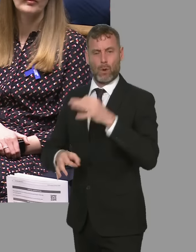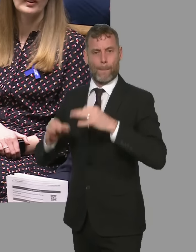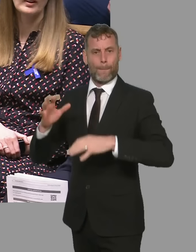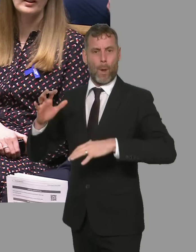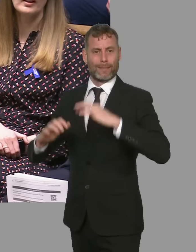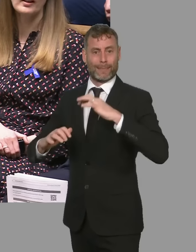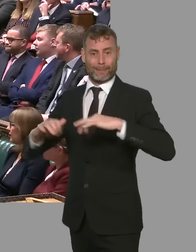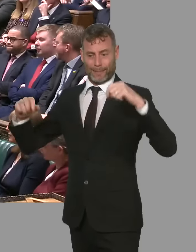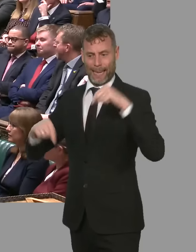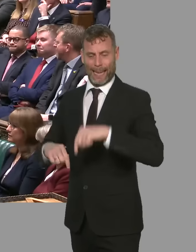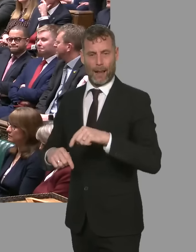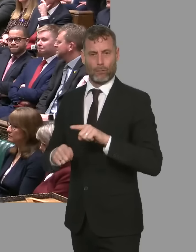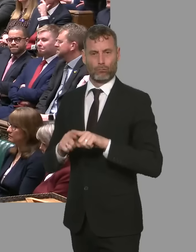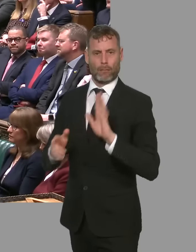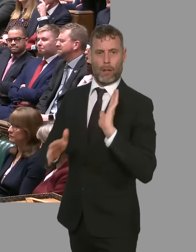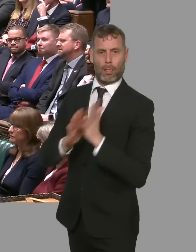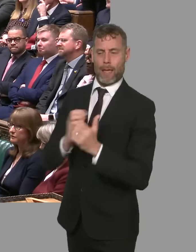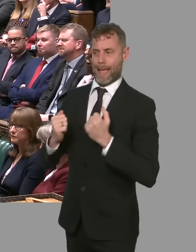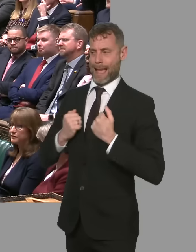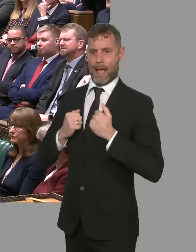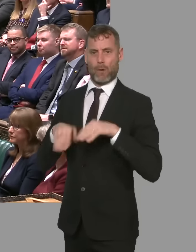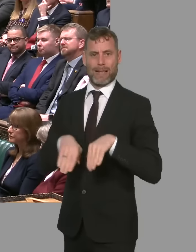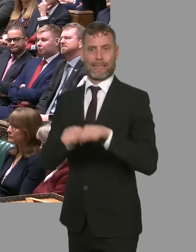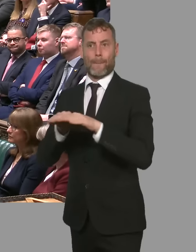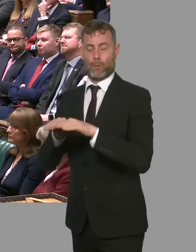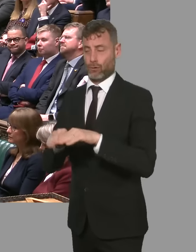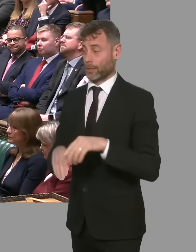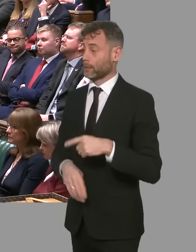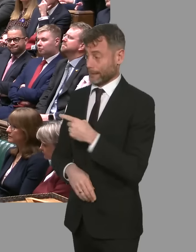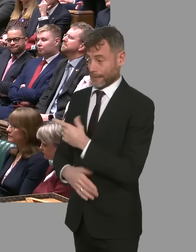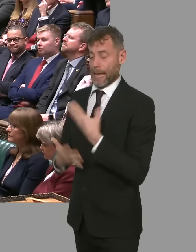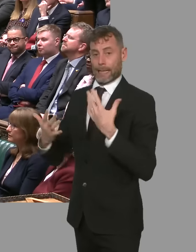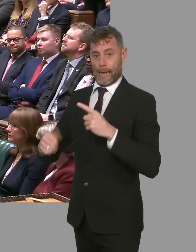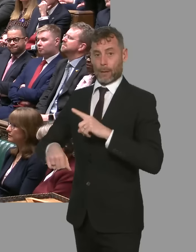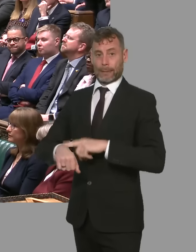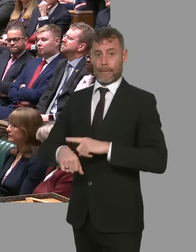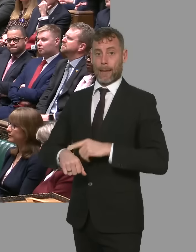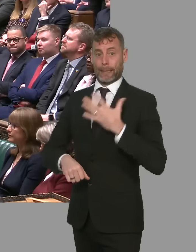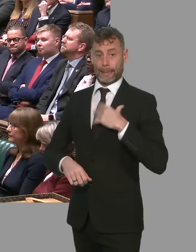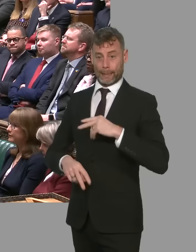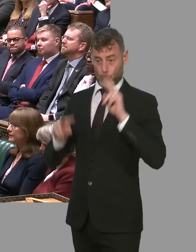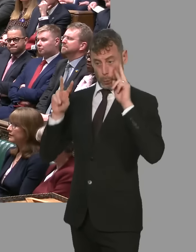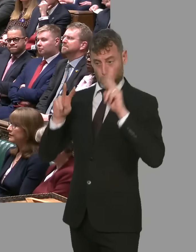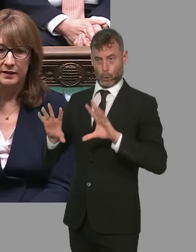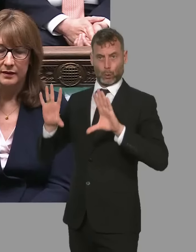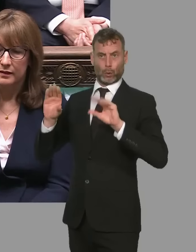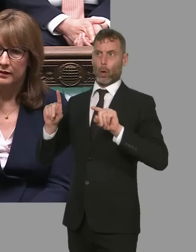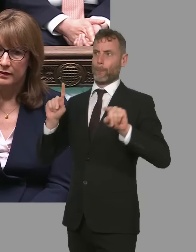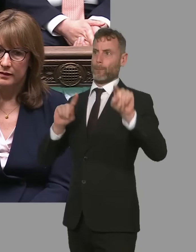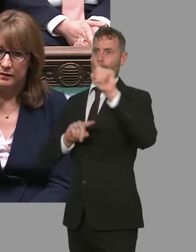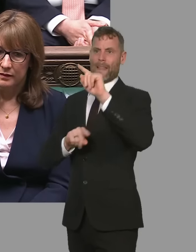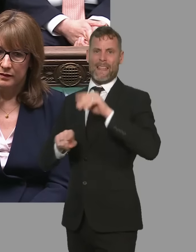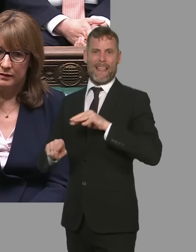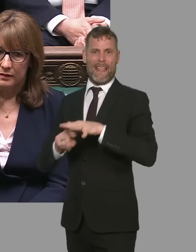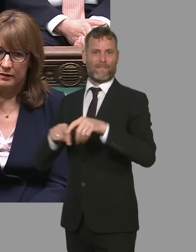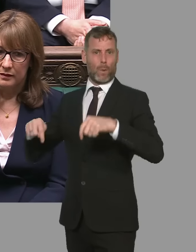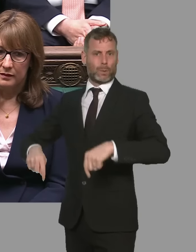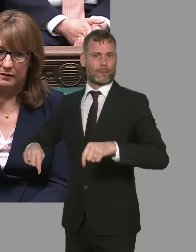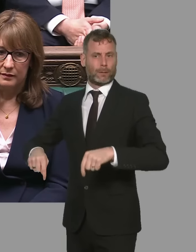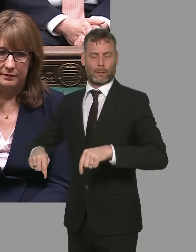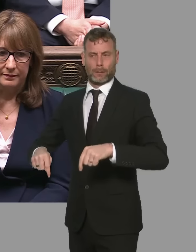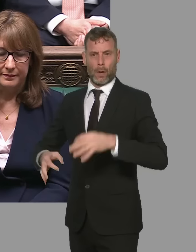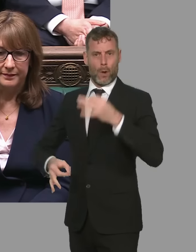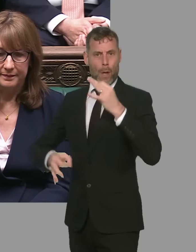British politics? Prime Minister. Can I thank my honourable friend? He makes a powerful point. Mr. Speaker, the Communities Secretary will make a